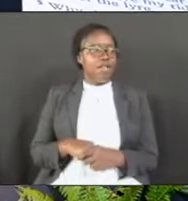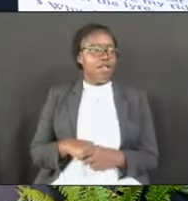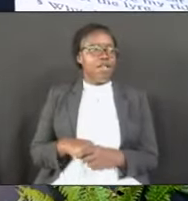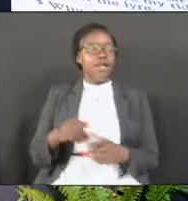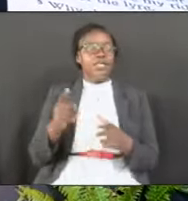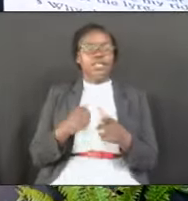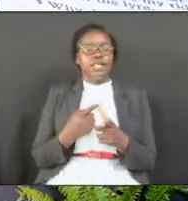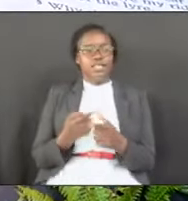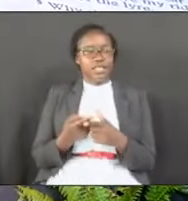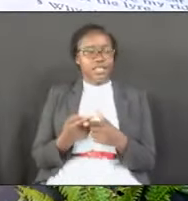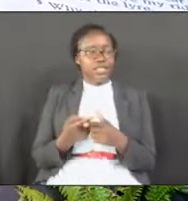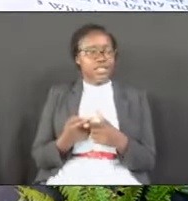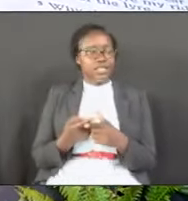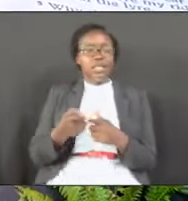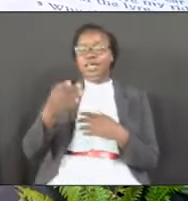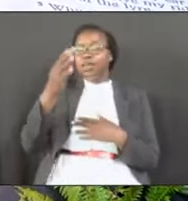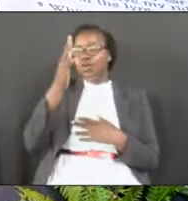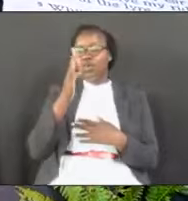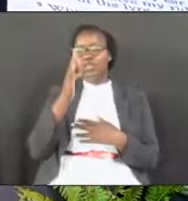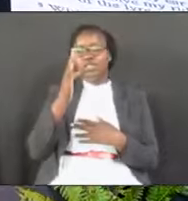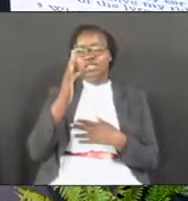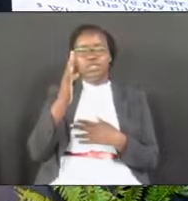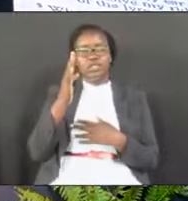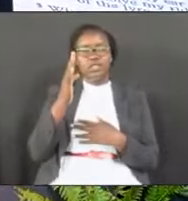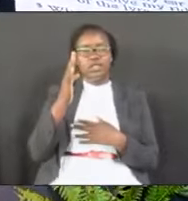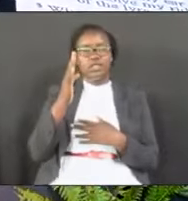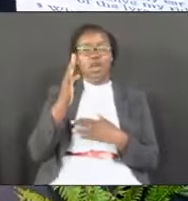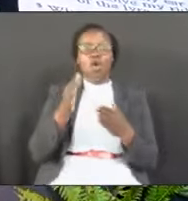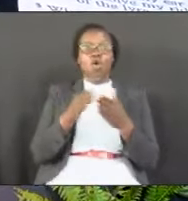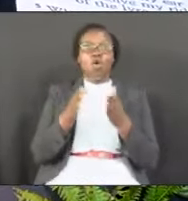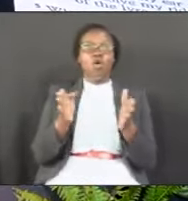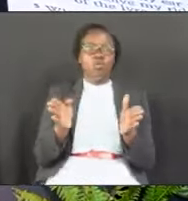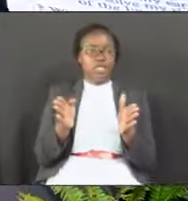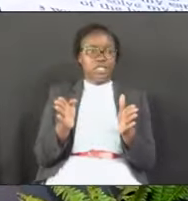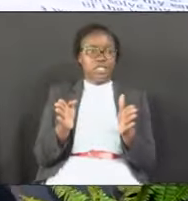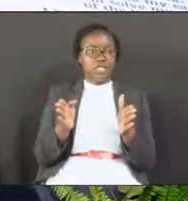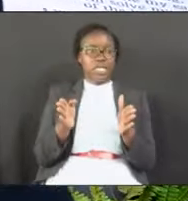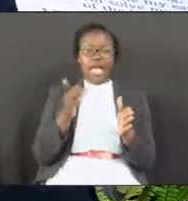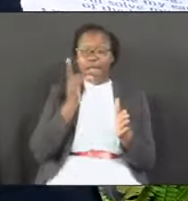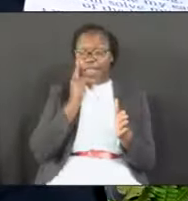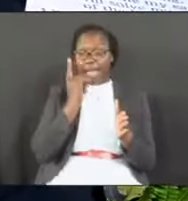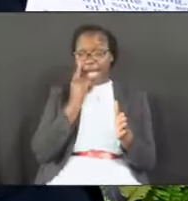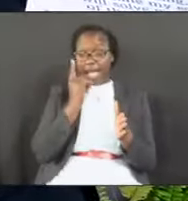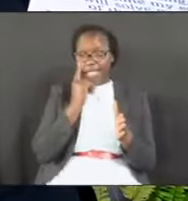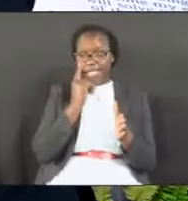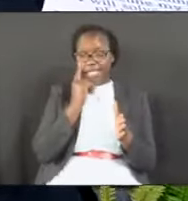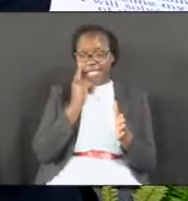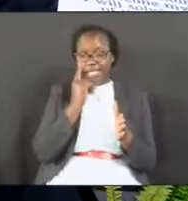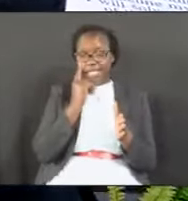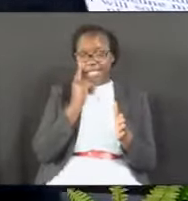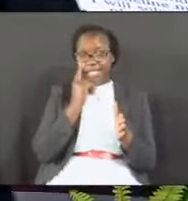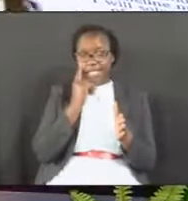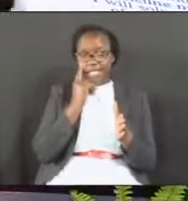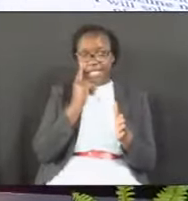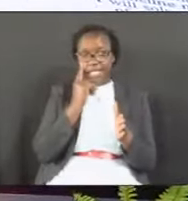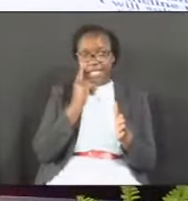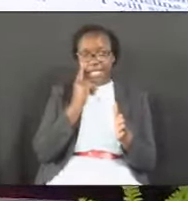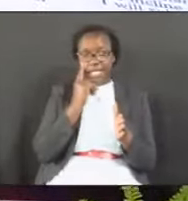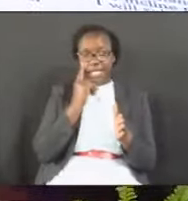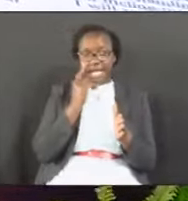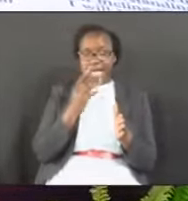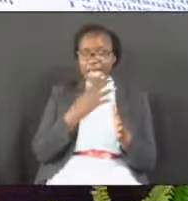Then God opened the eyes And